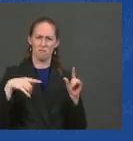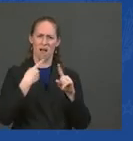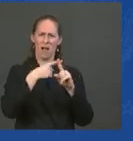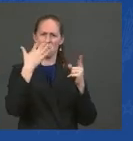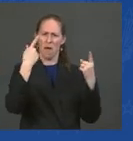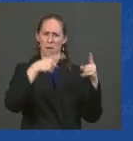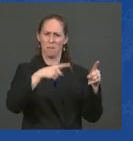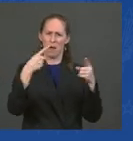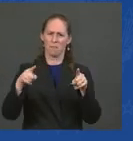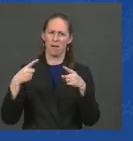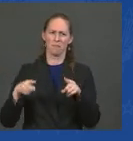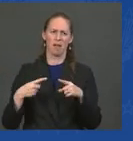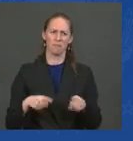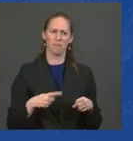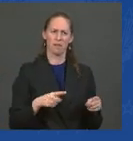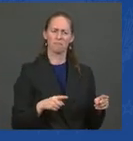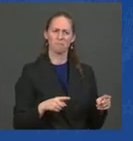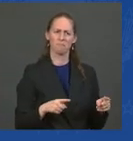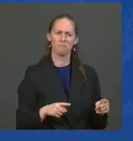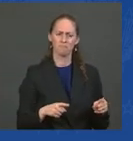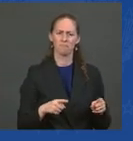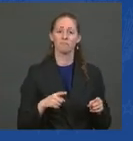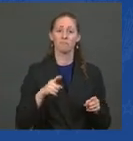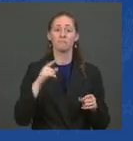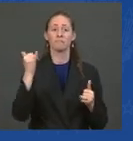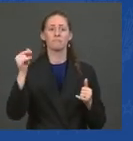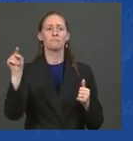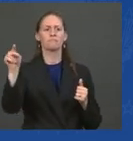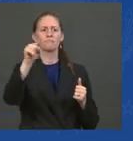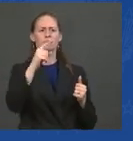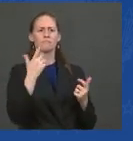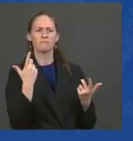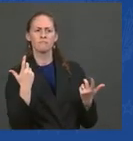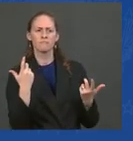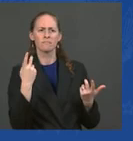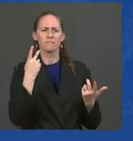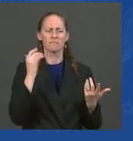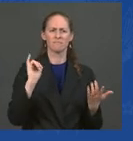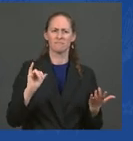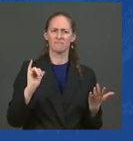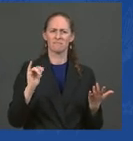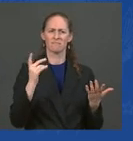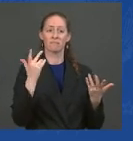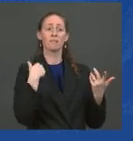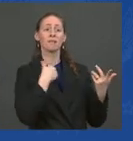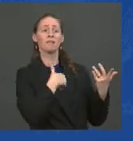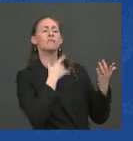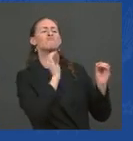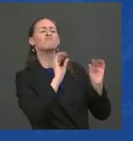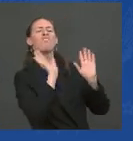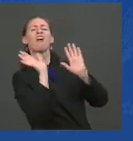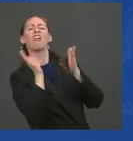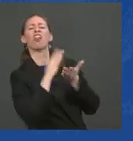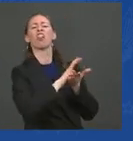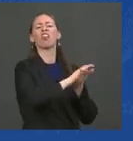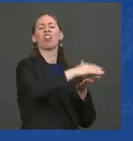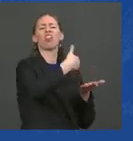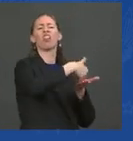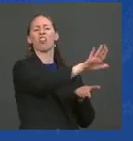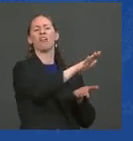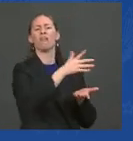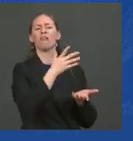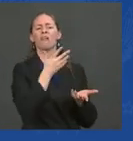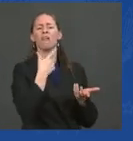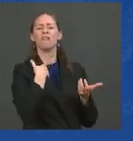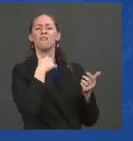wherever we see our fellow human beings being dehumanized, doesn't mean we go to war, but we must speak out.